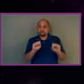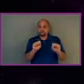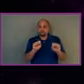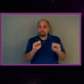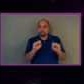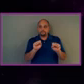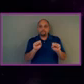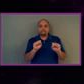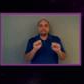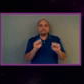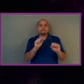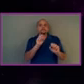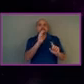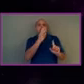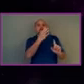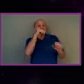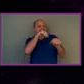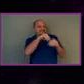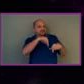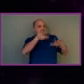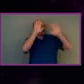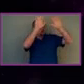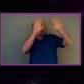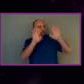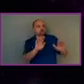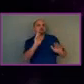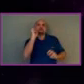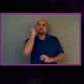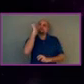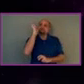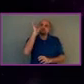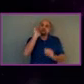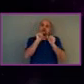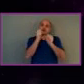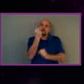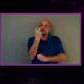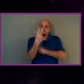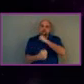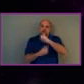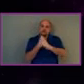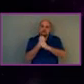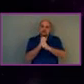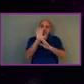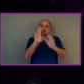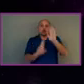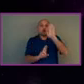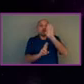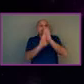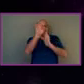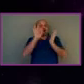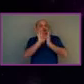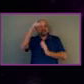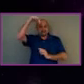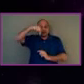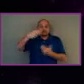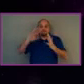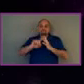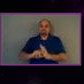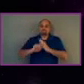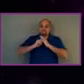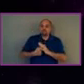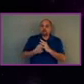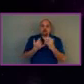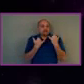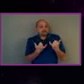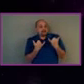mission in this epic voyage of 12 years. And the launch countdown has already started. We are only at